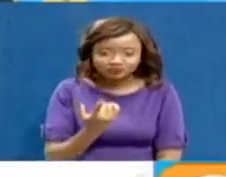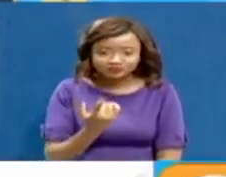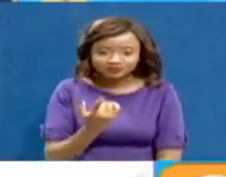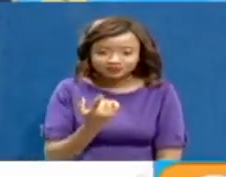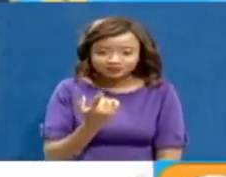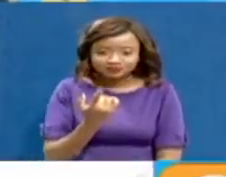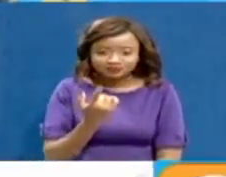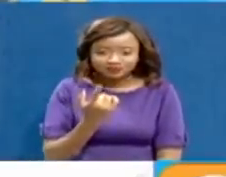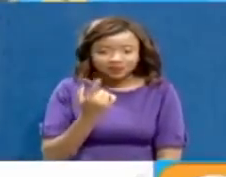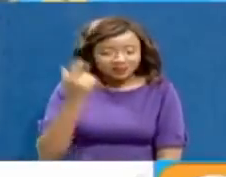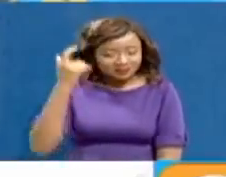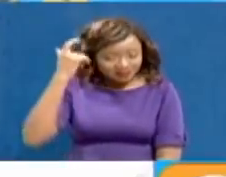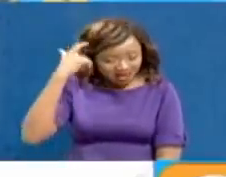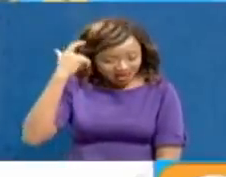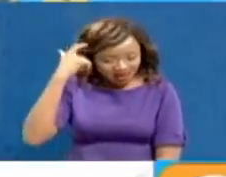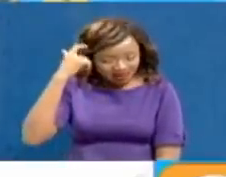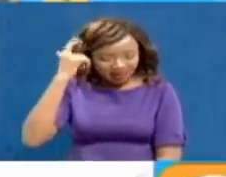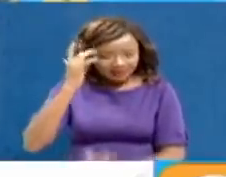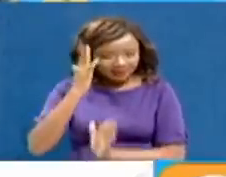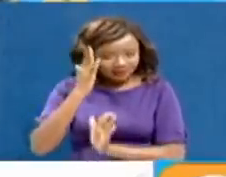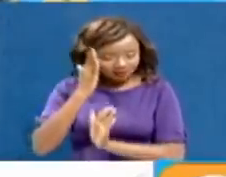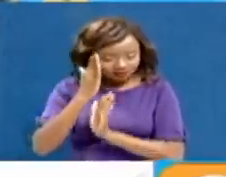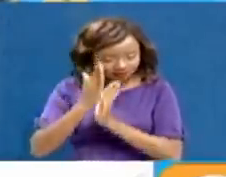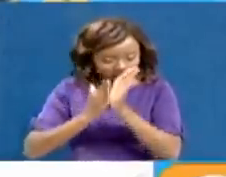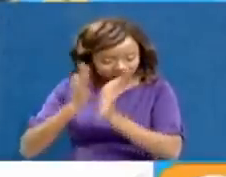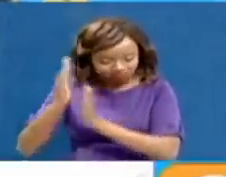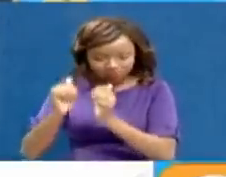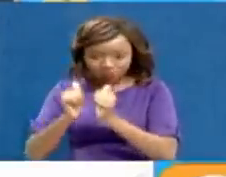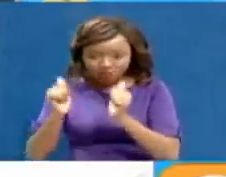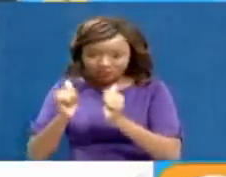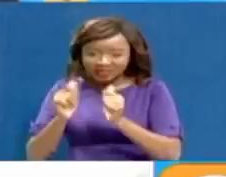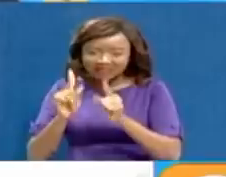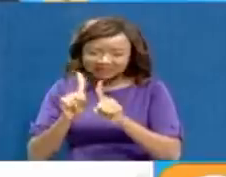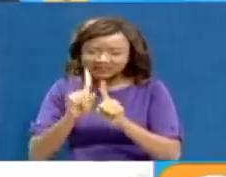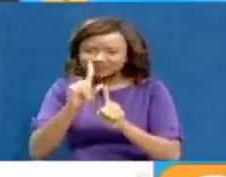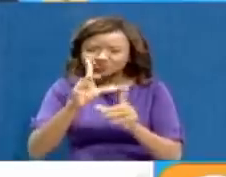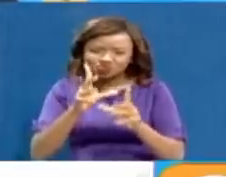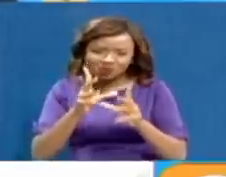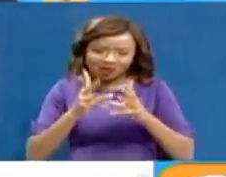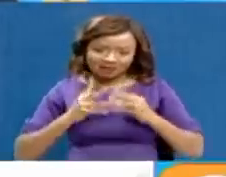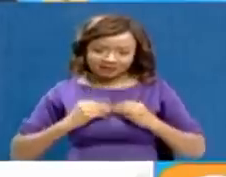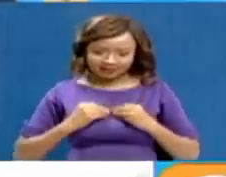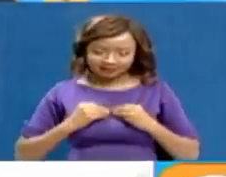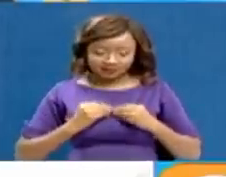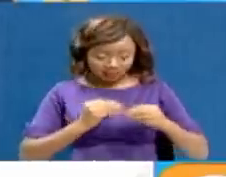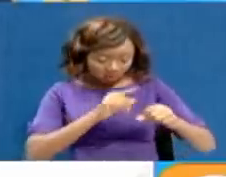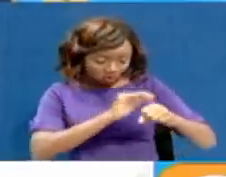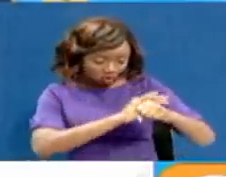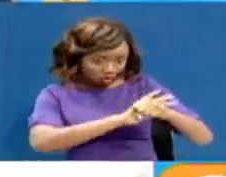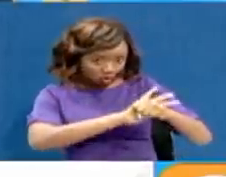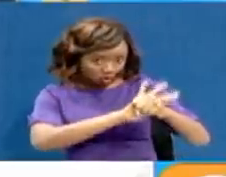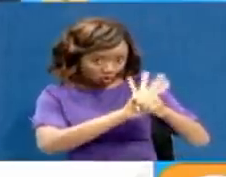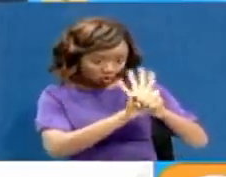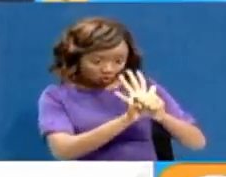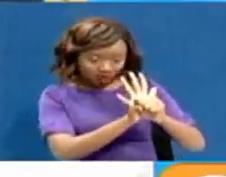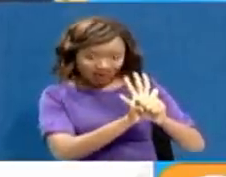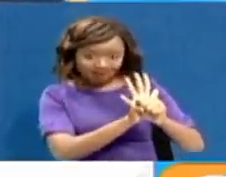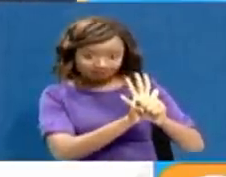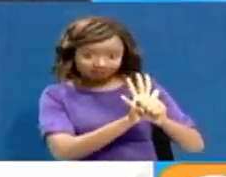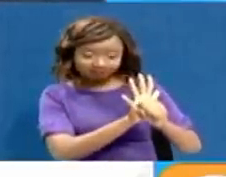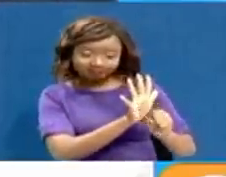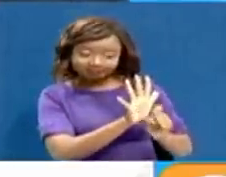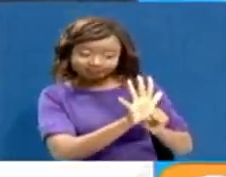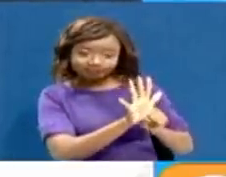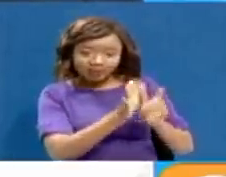to be mentally prepared and to accept that COVID-19 victim